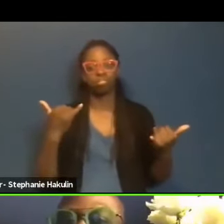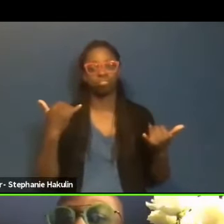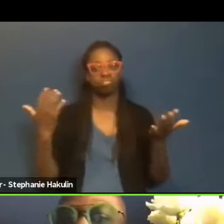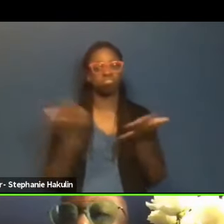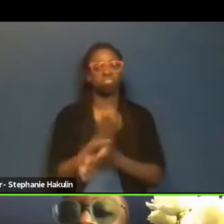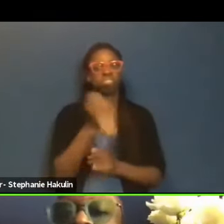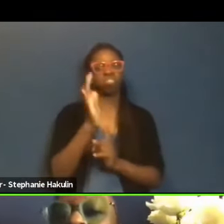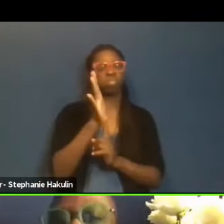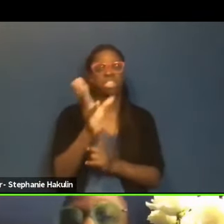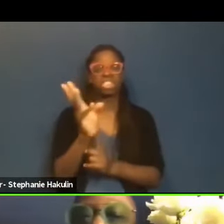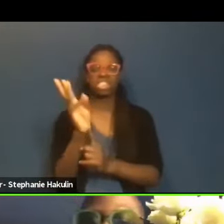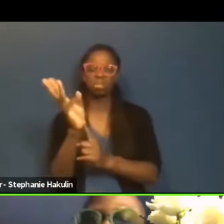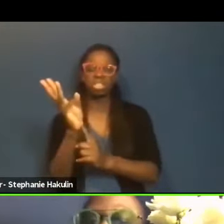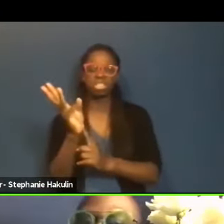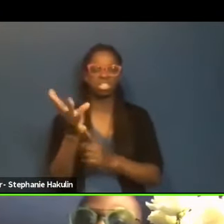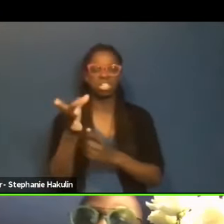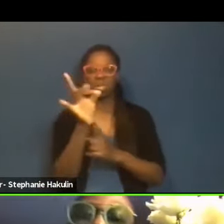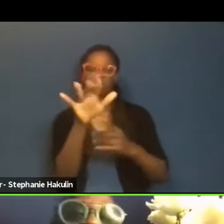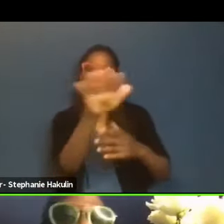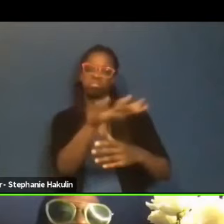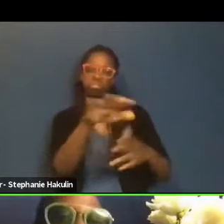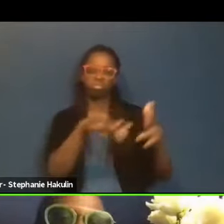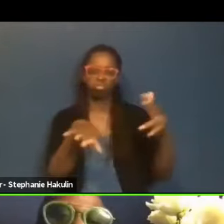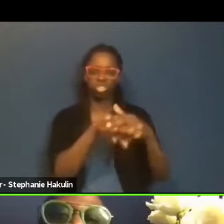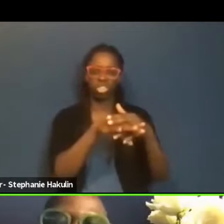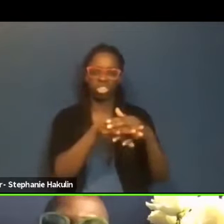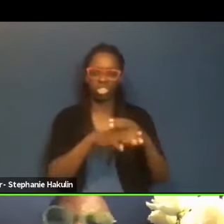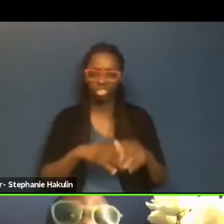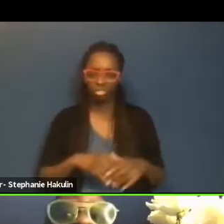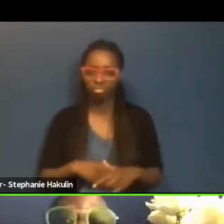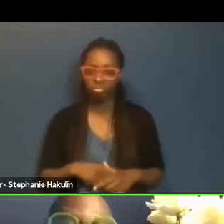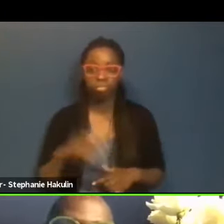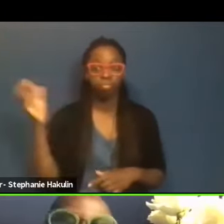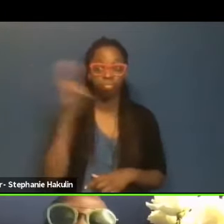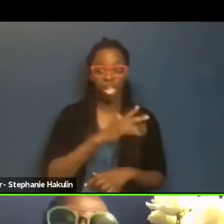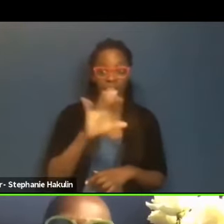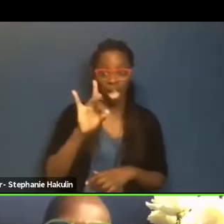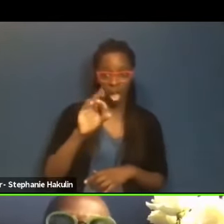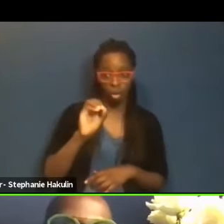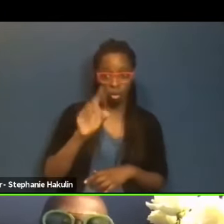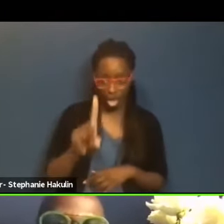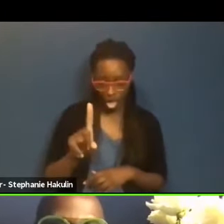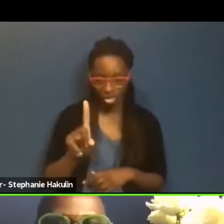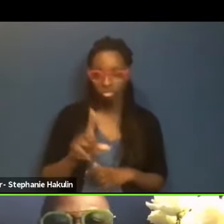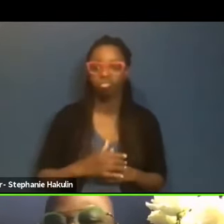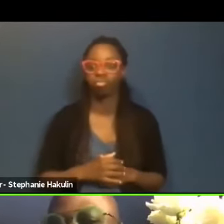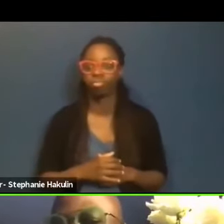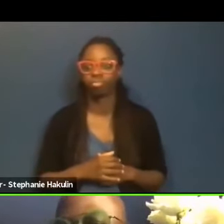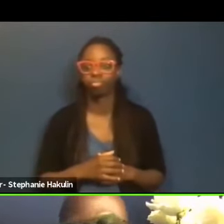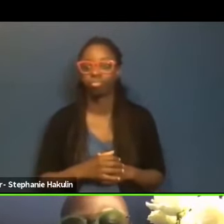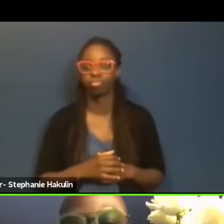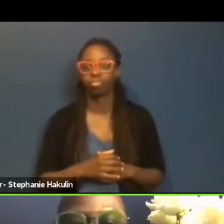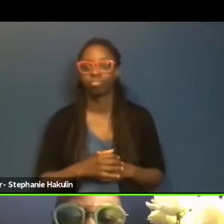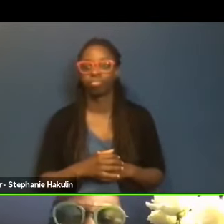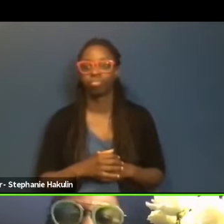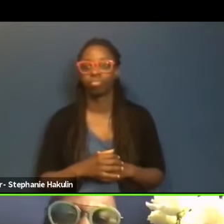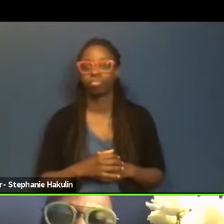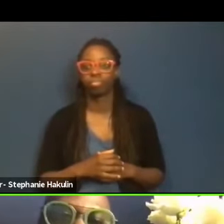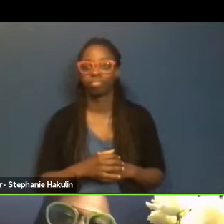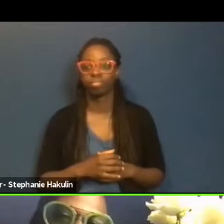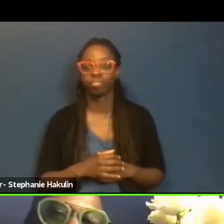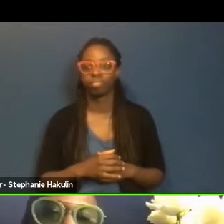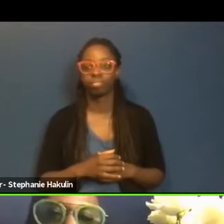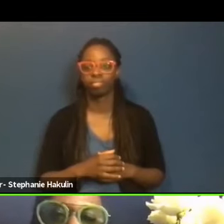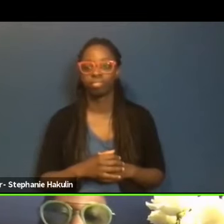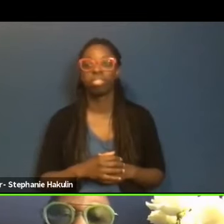5, 6, 7, 8, 9 minute break. It is 8:01 according to the clock. Let's come back everybody at 8:09 and start the second half